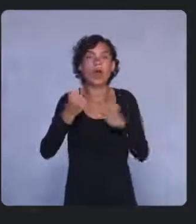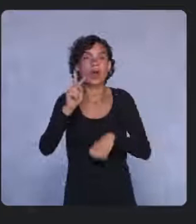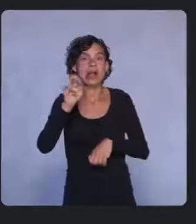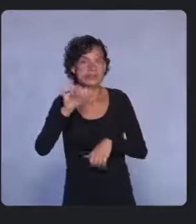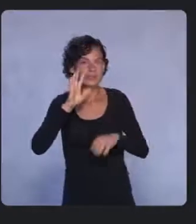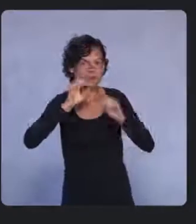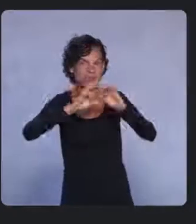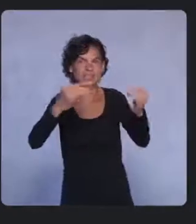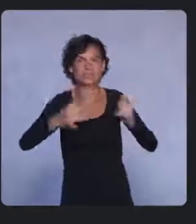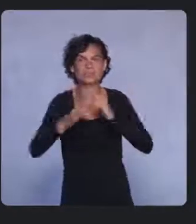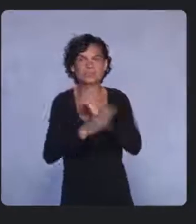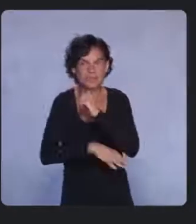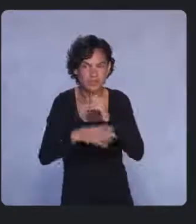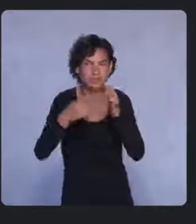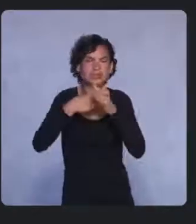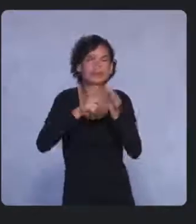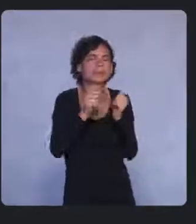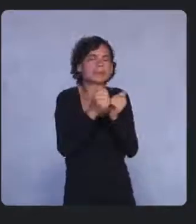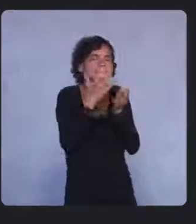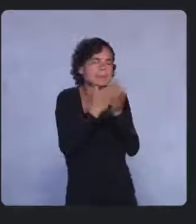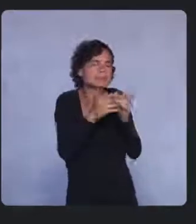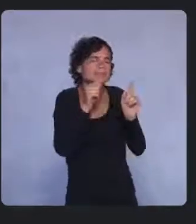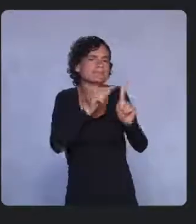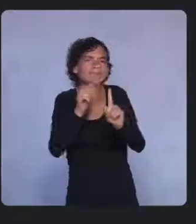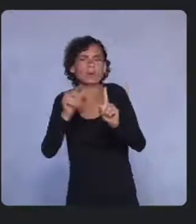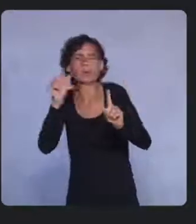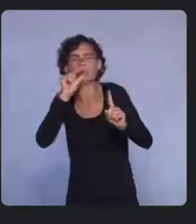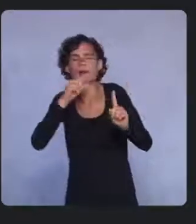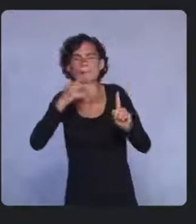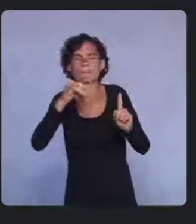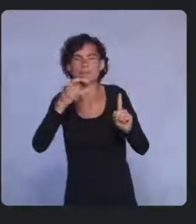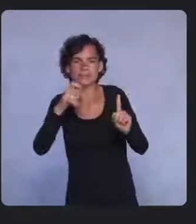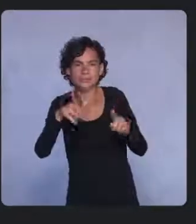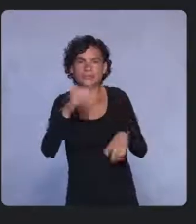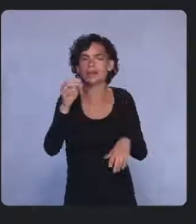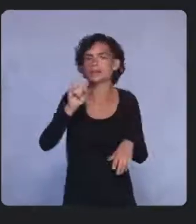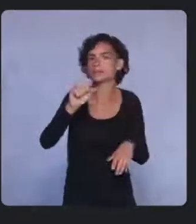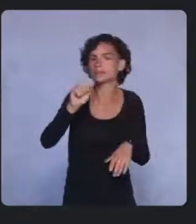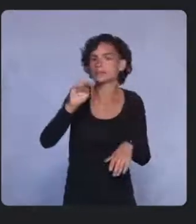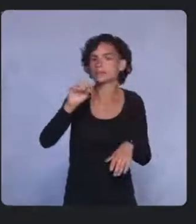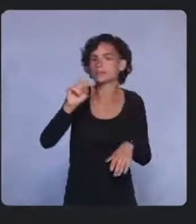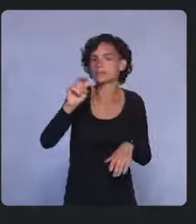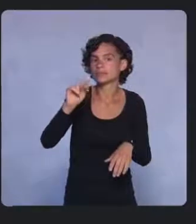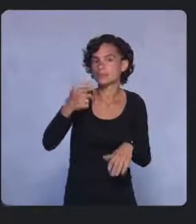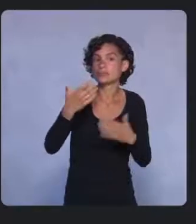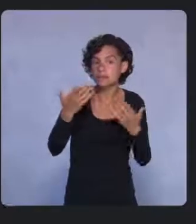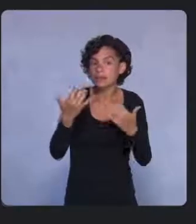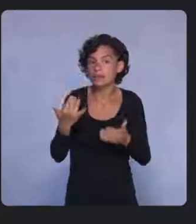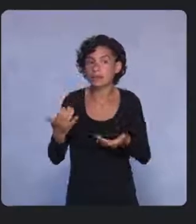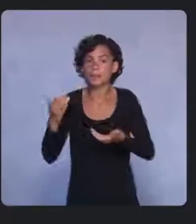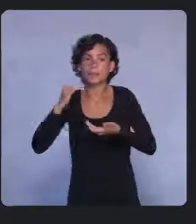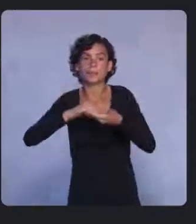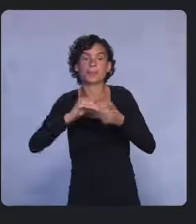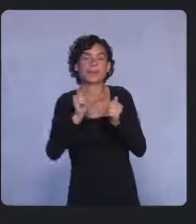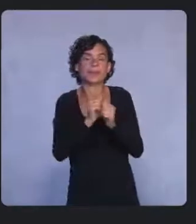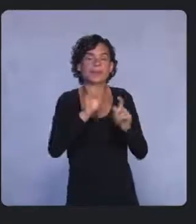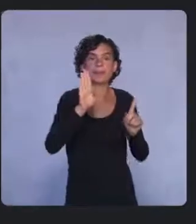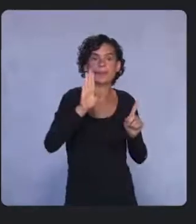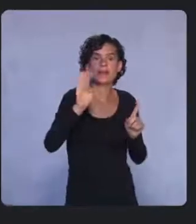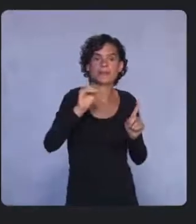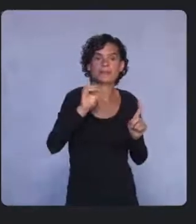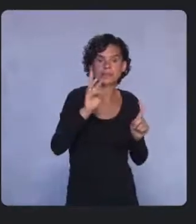Google Pixel and Samsung Galaxy smartphones. And we're working with BMW and others across the industry to bring it to their upcoming